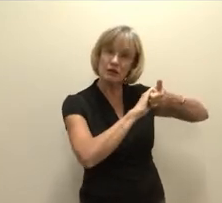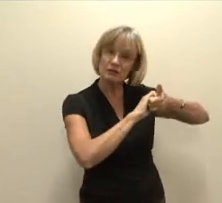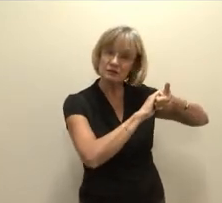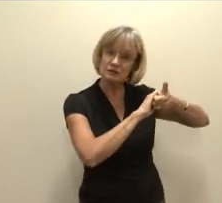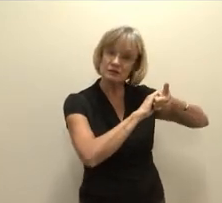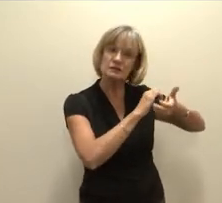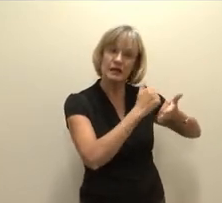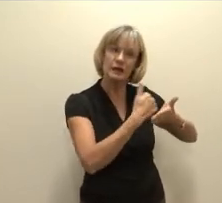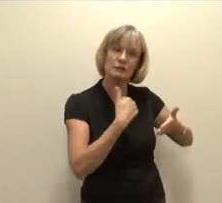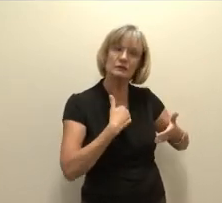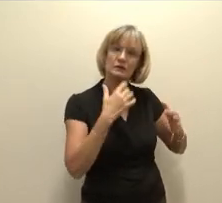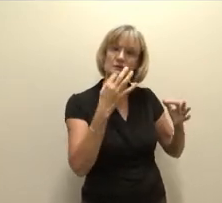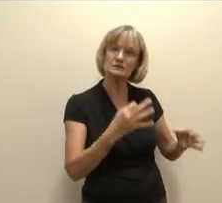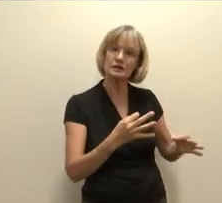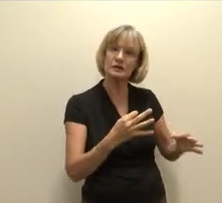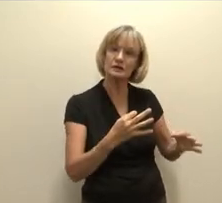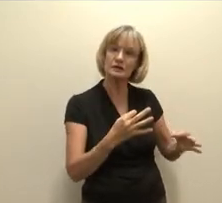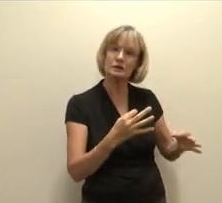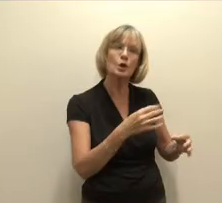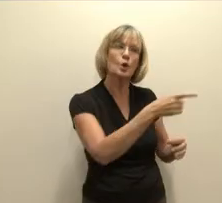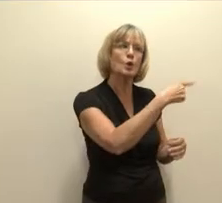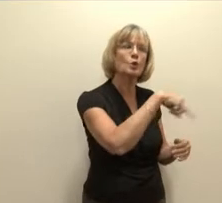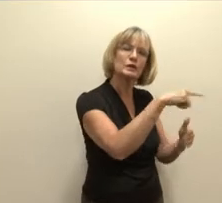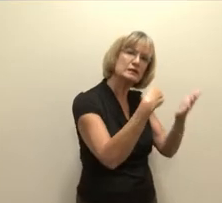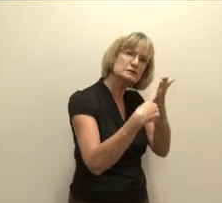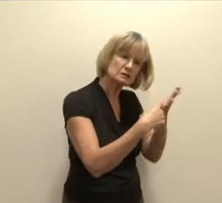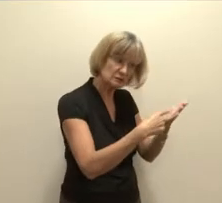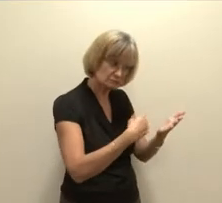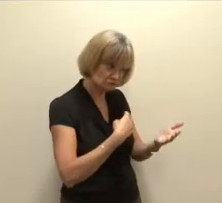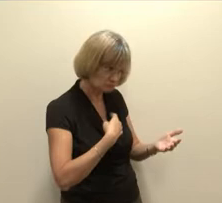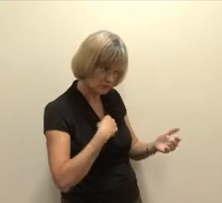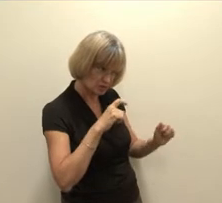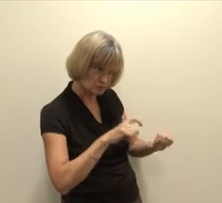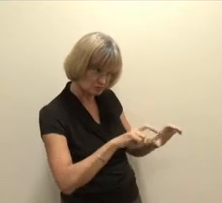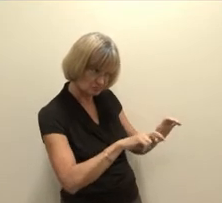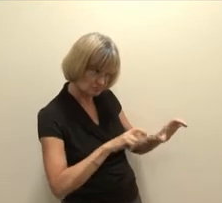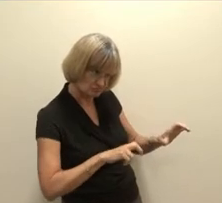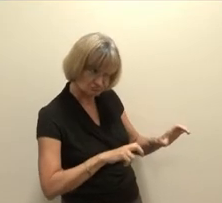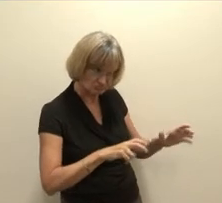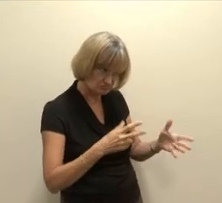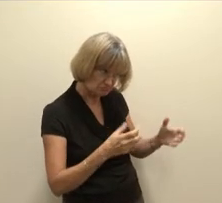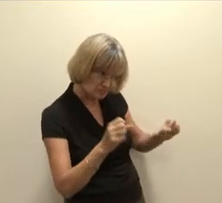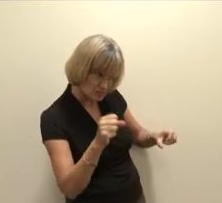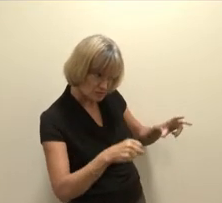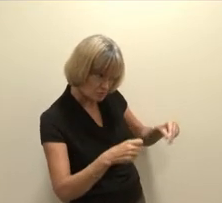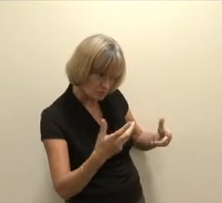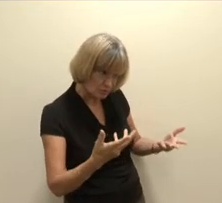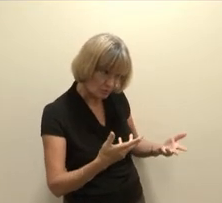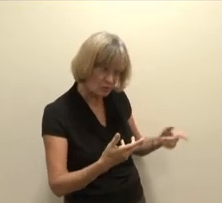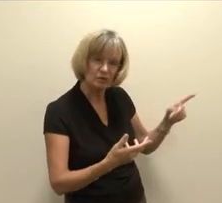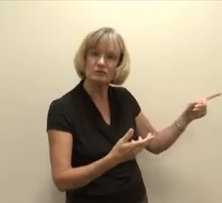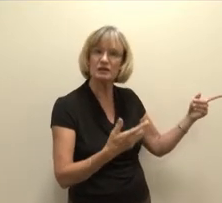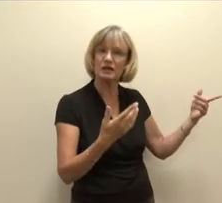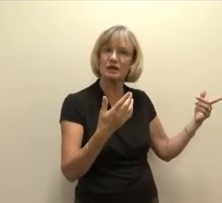decision after we discussed it as a group. With that, I will entertain a